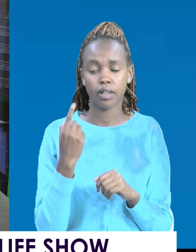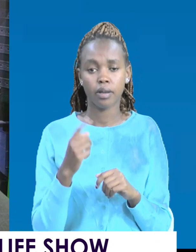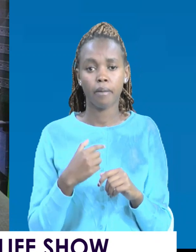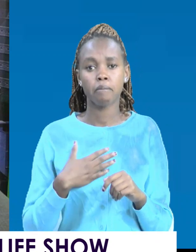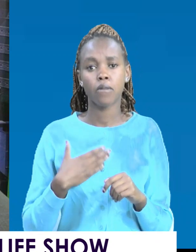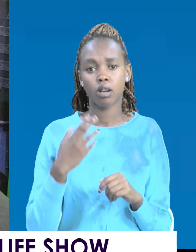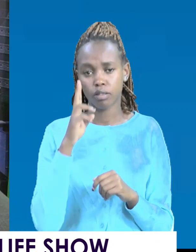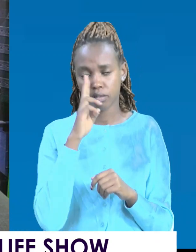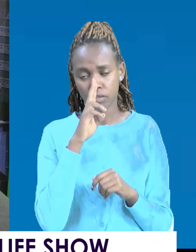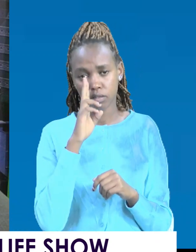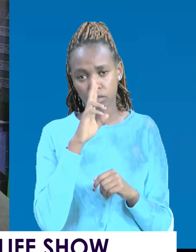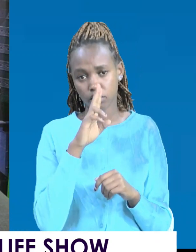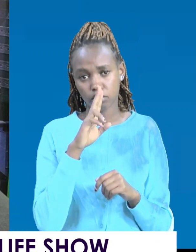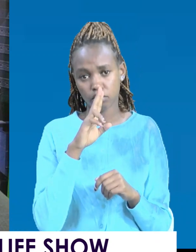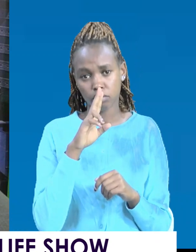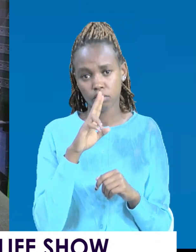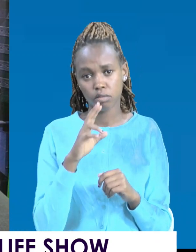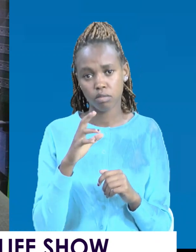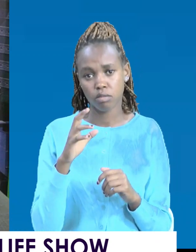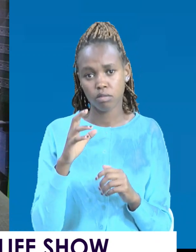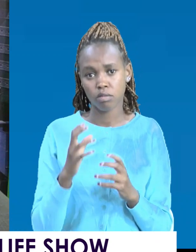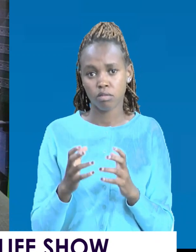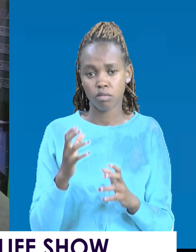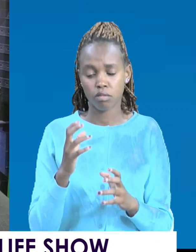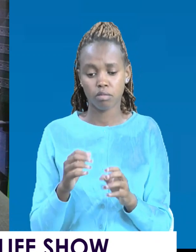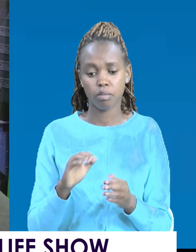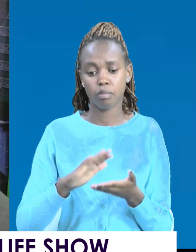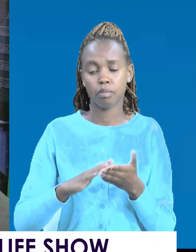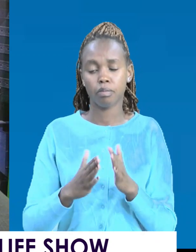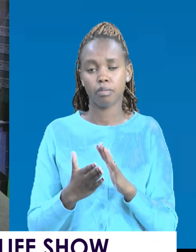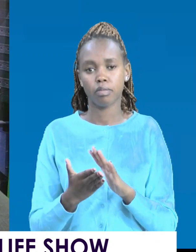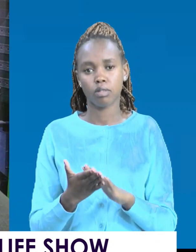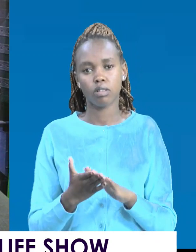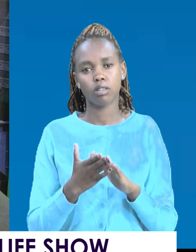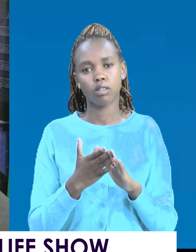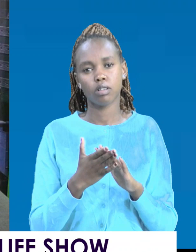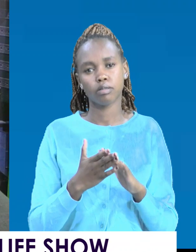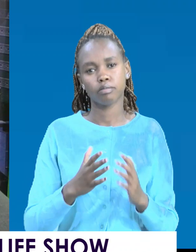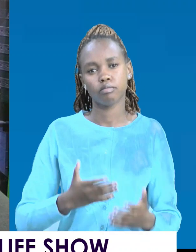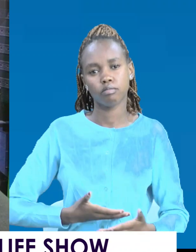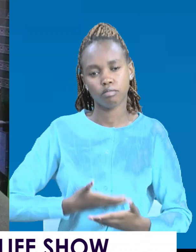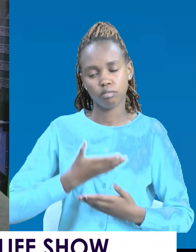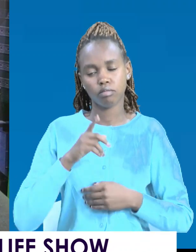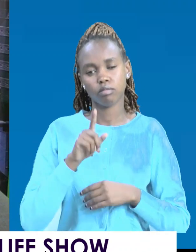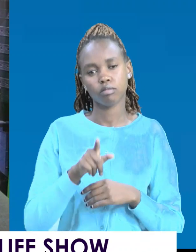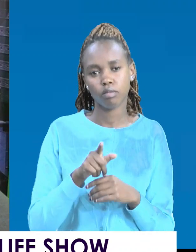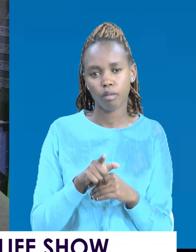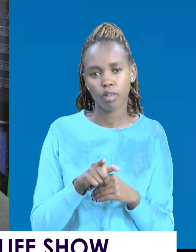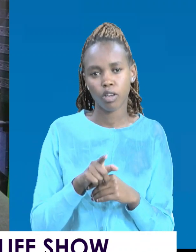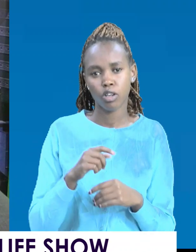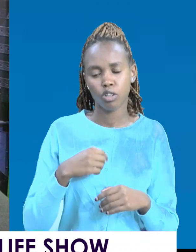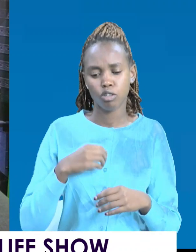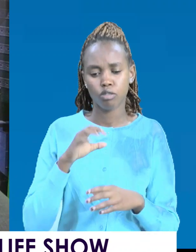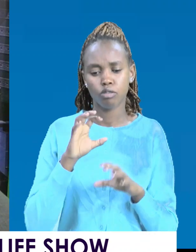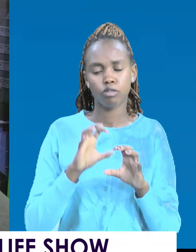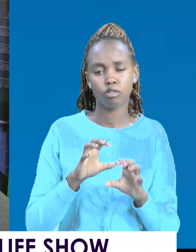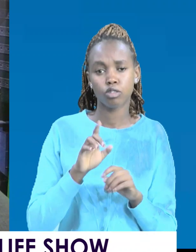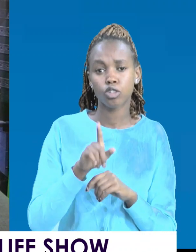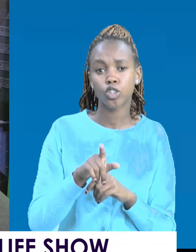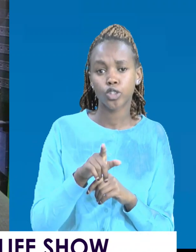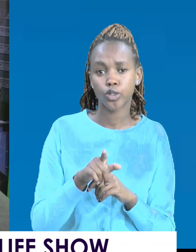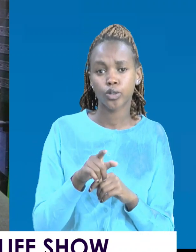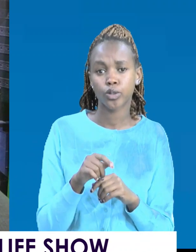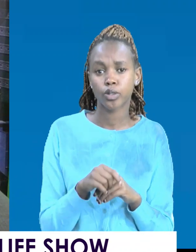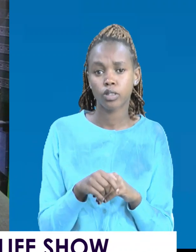be an offense to you. That is how you empathize. Sometimes you force yourself to come to